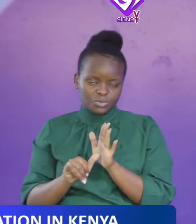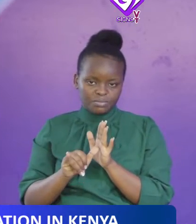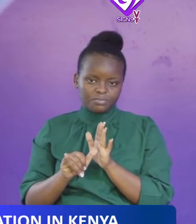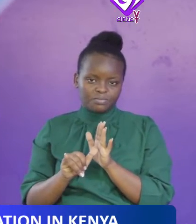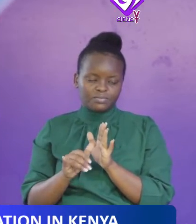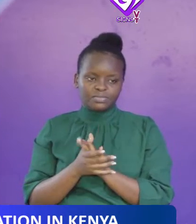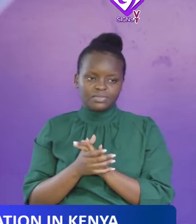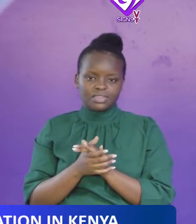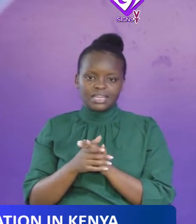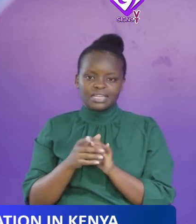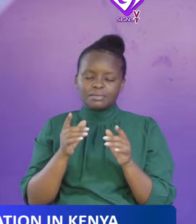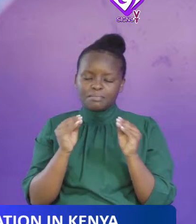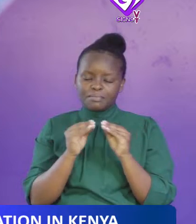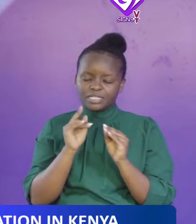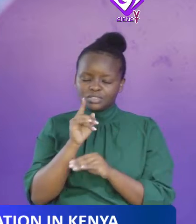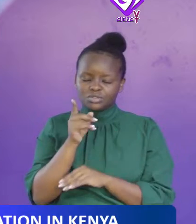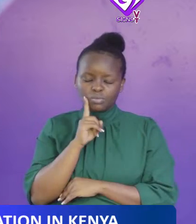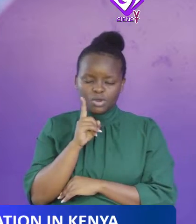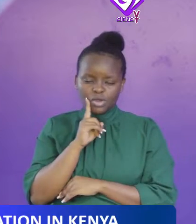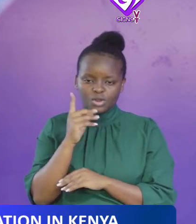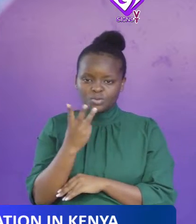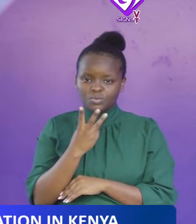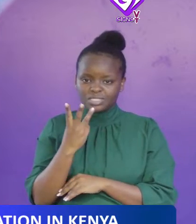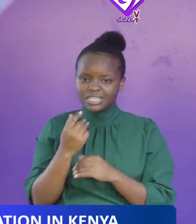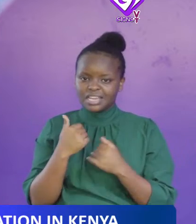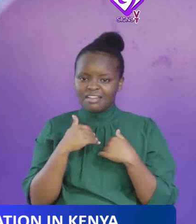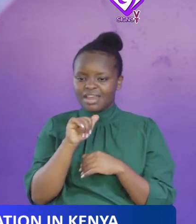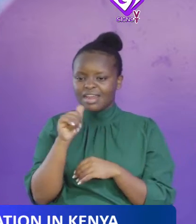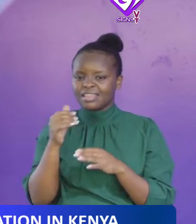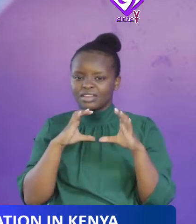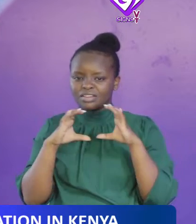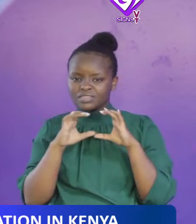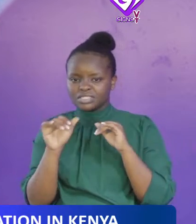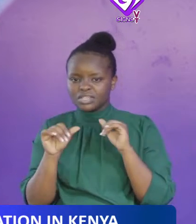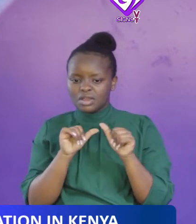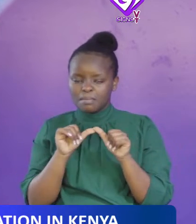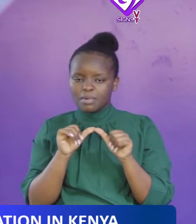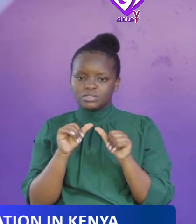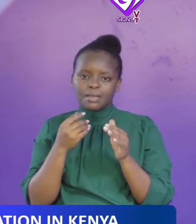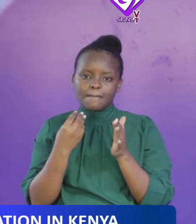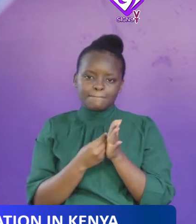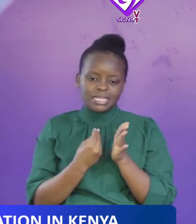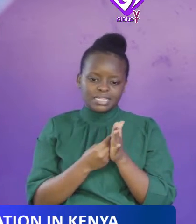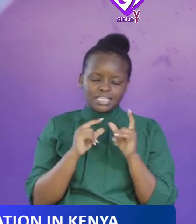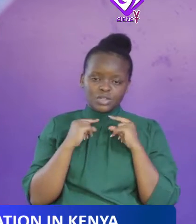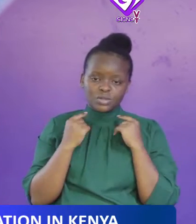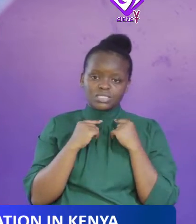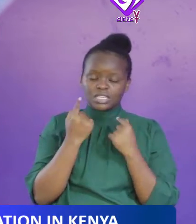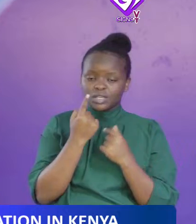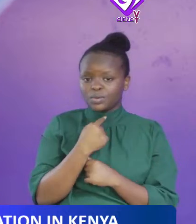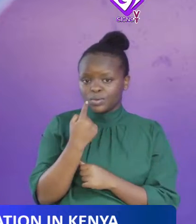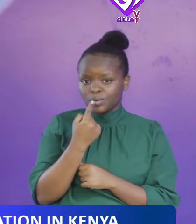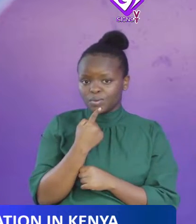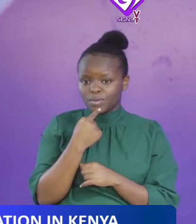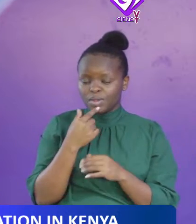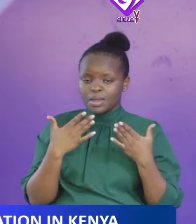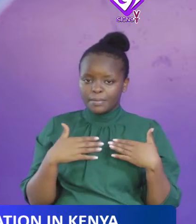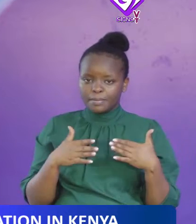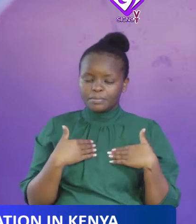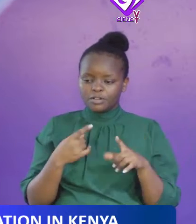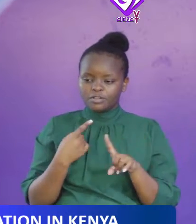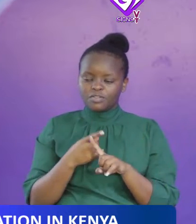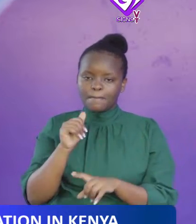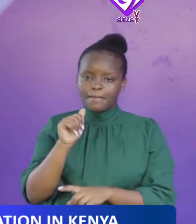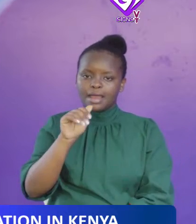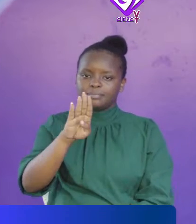us catch you tomorrow on Wednesday. We're going to be having another conversation about money. We're going to be hosting people from Absa